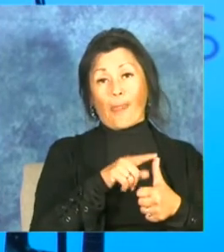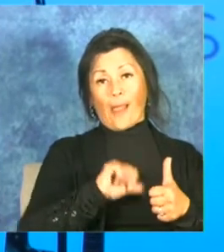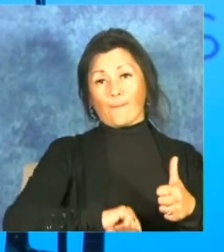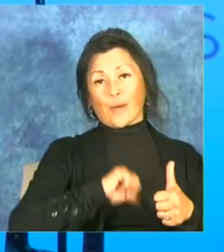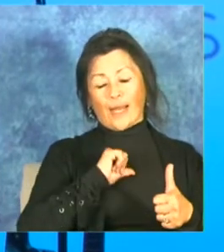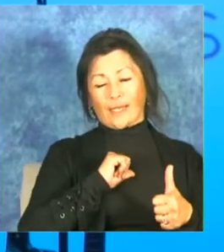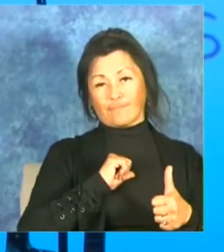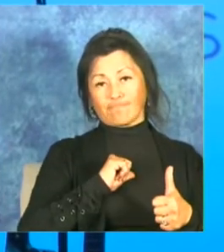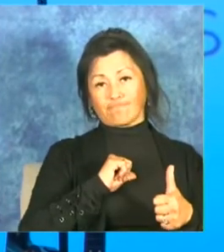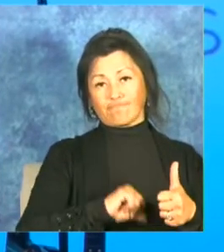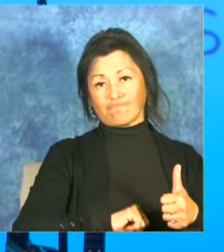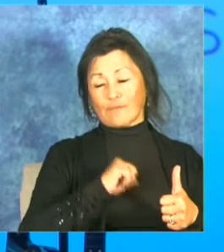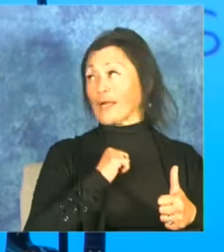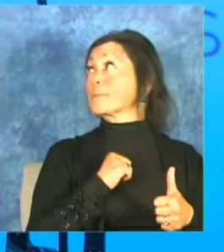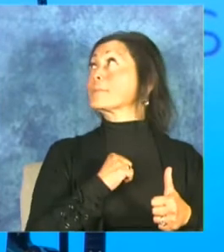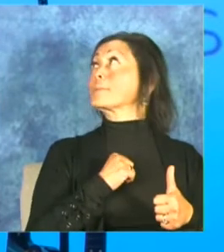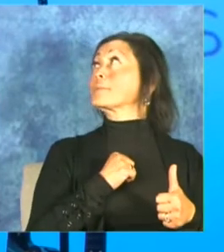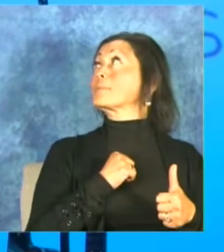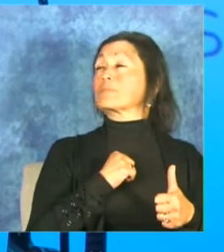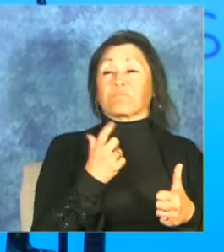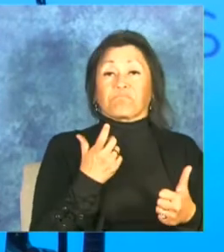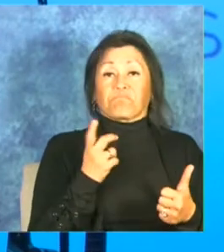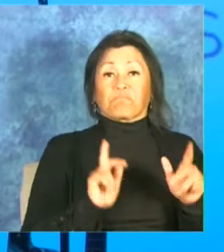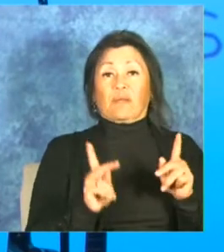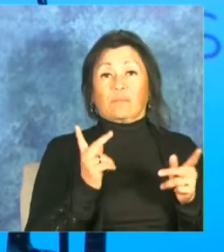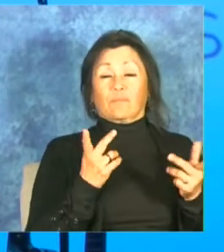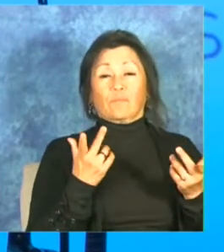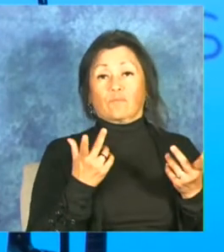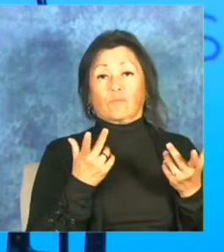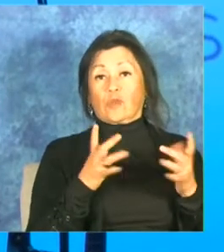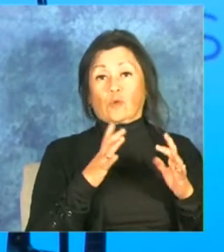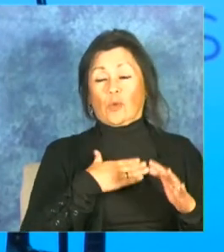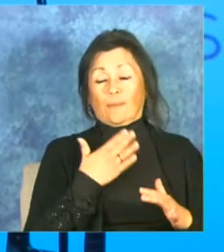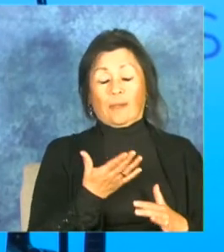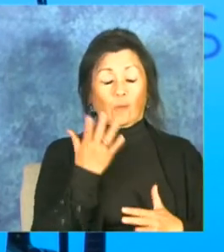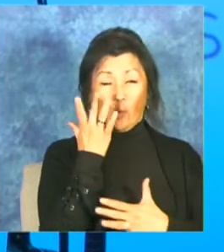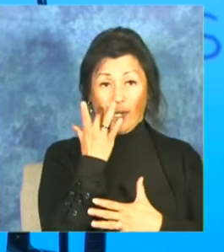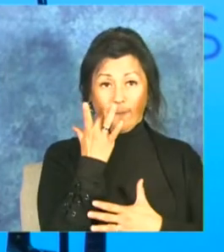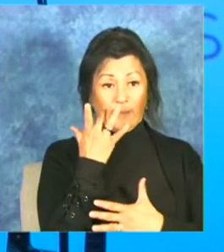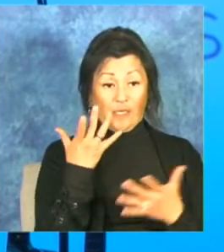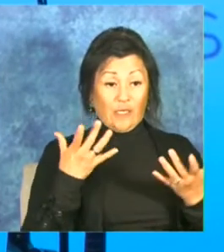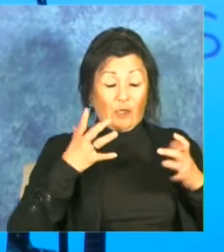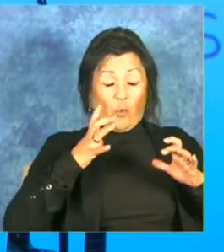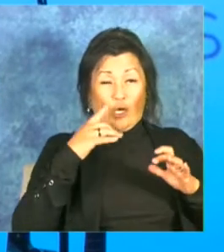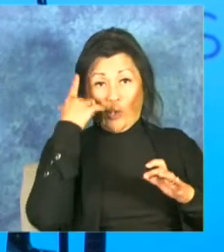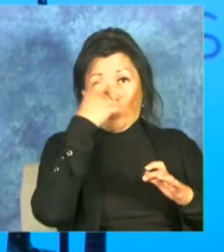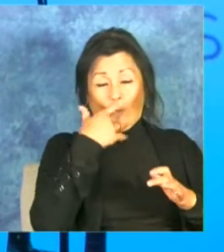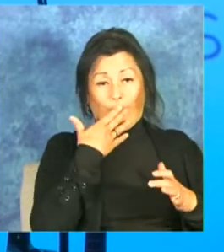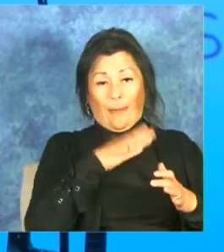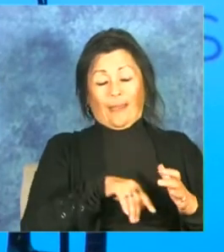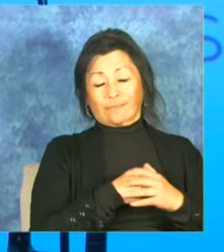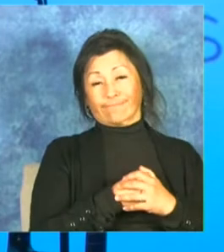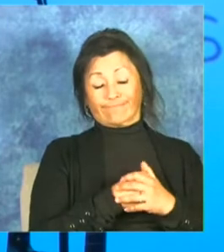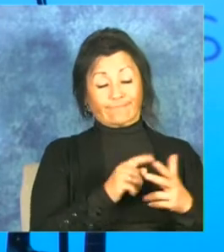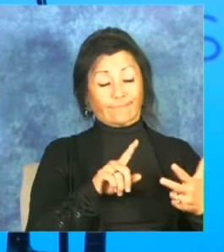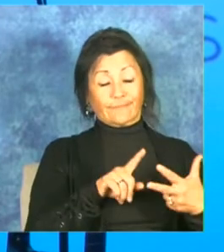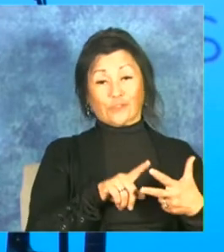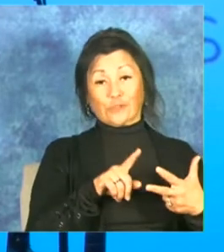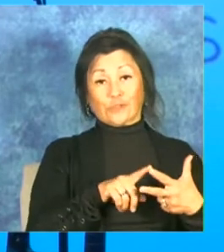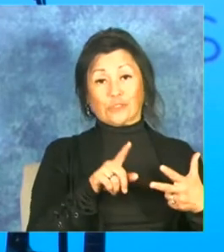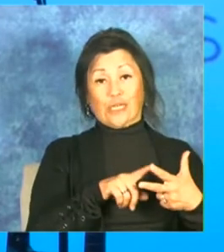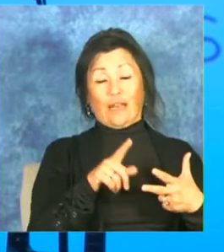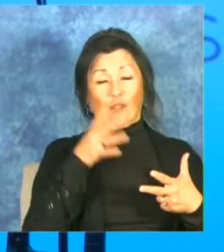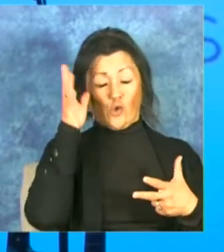pride. They just don't, out of pride, want to admit it because they don't want to look bad. Number two